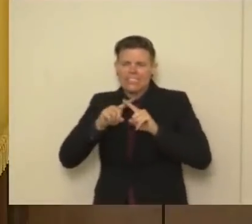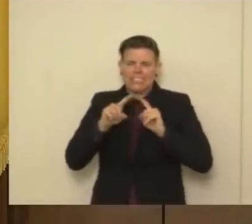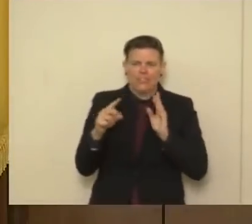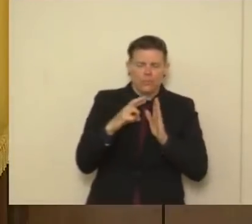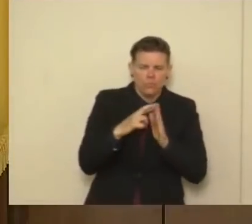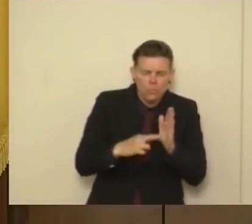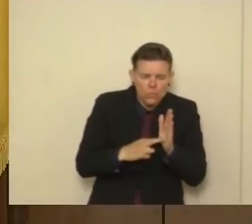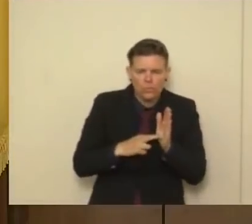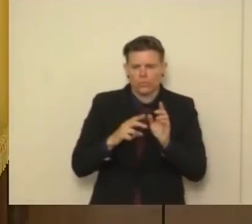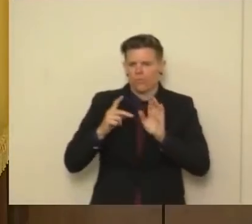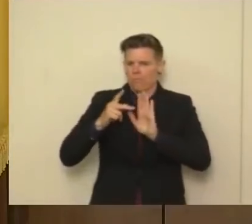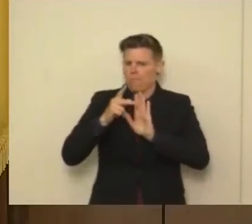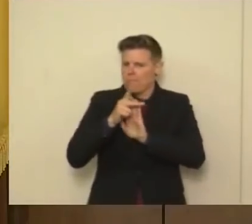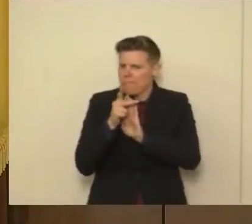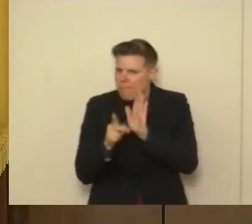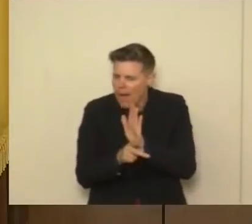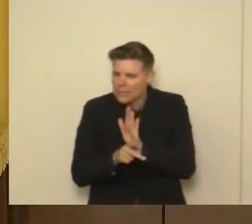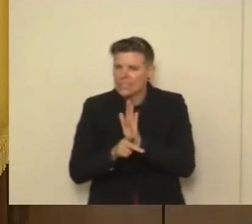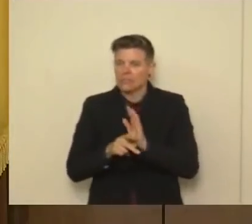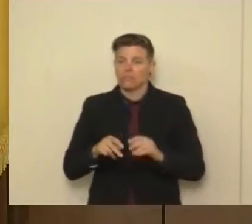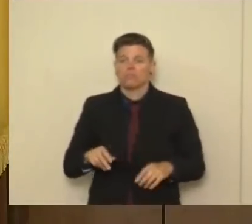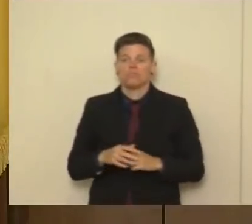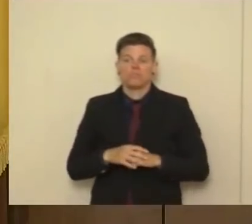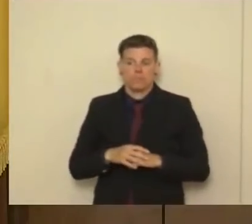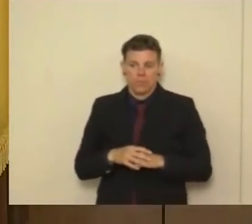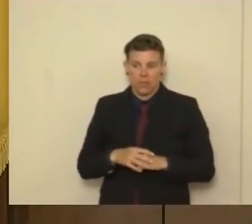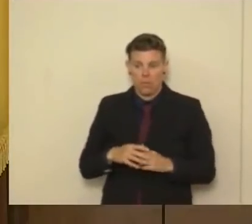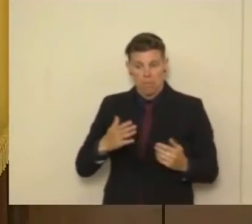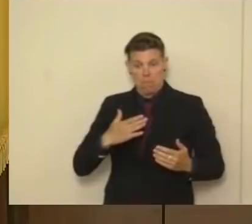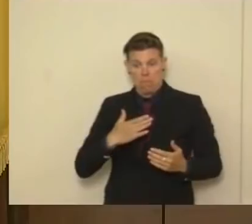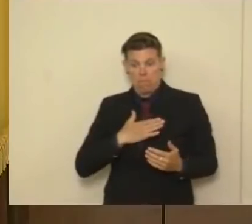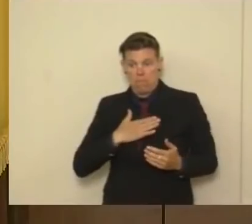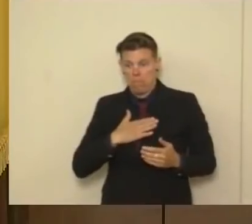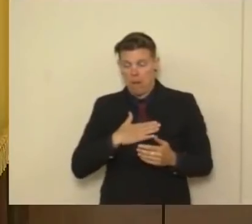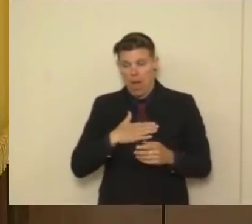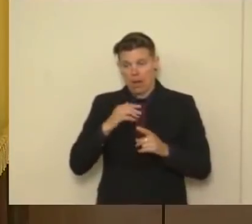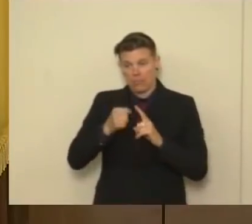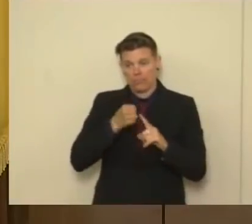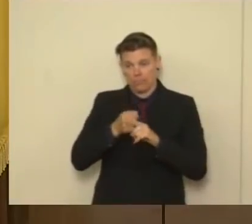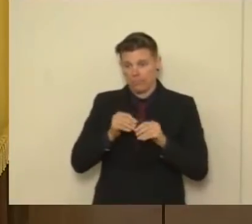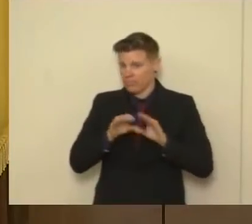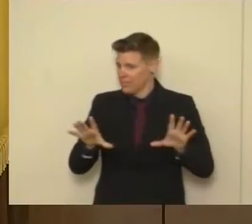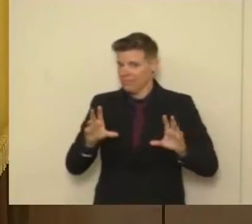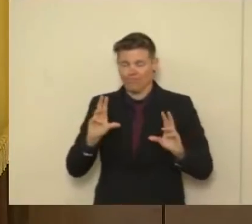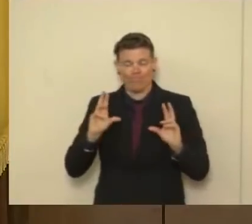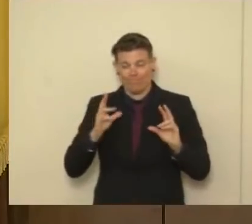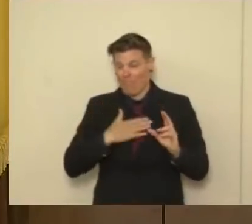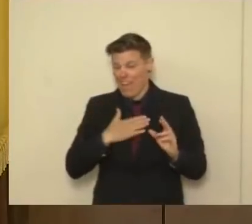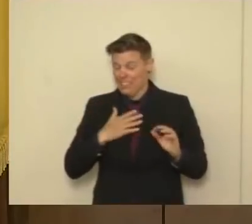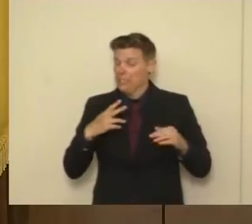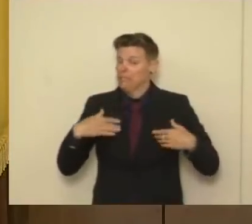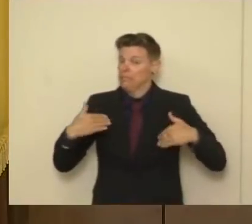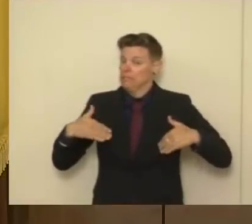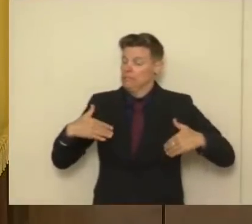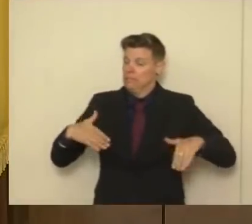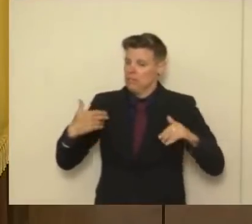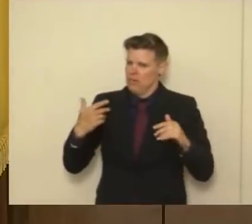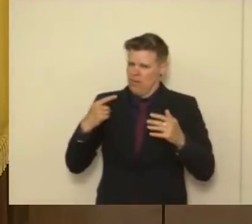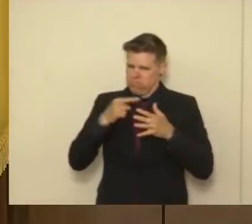in a pandemic, my view is this: it becomes very complicated to really manage